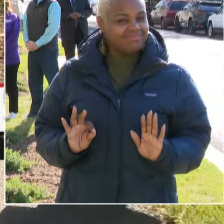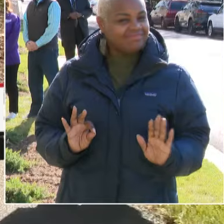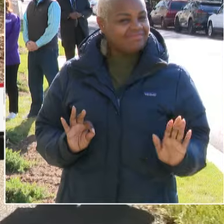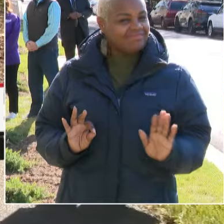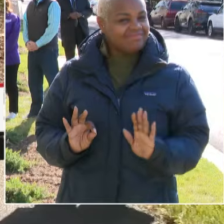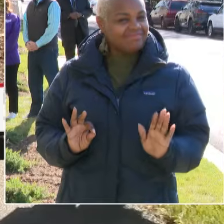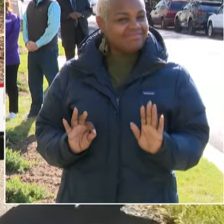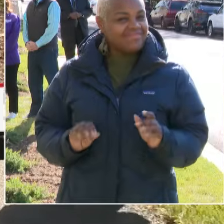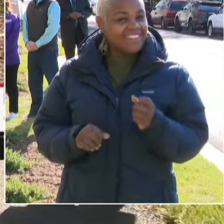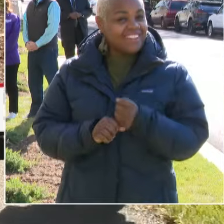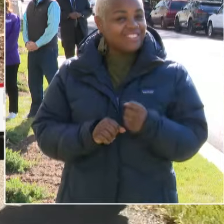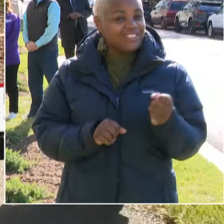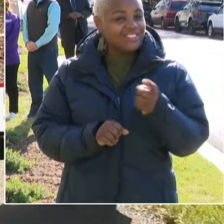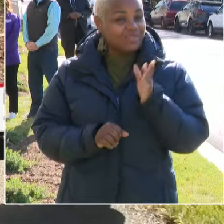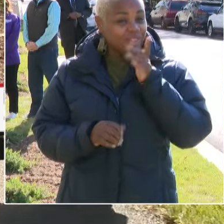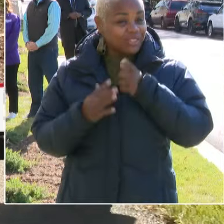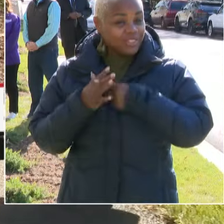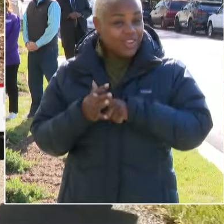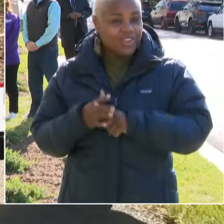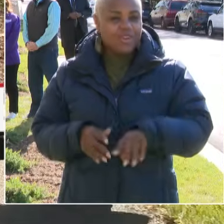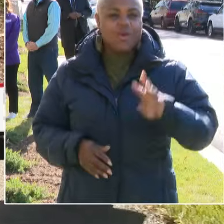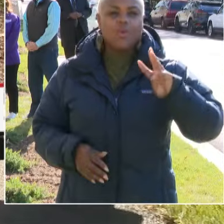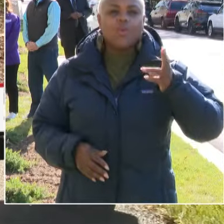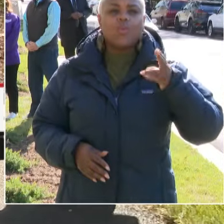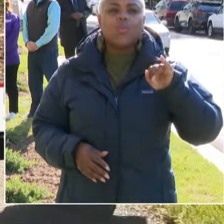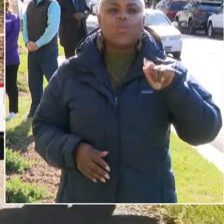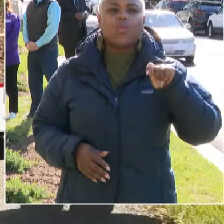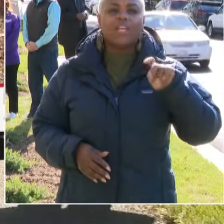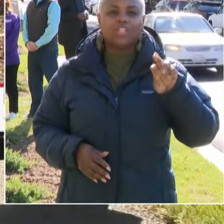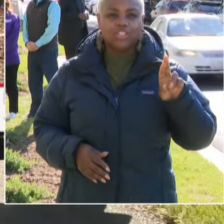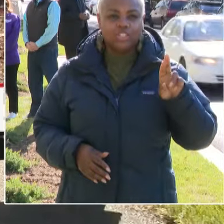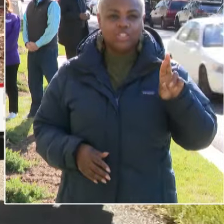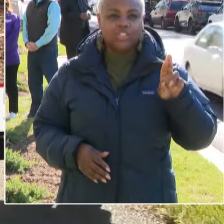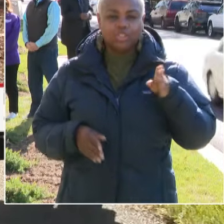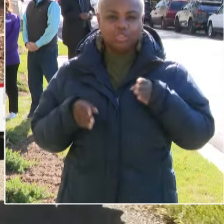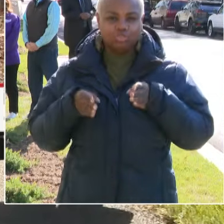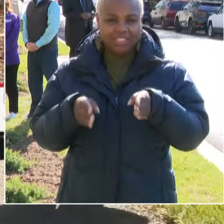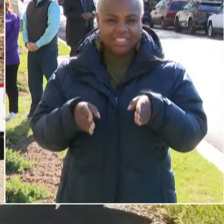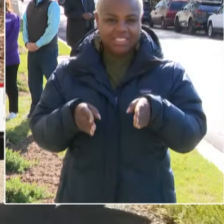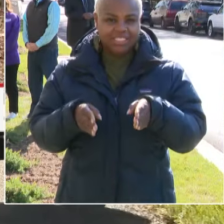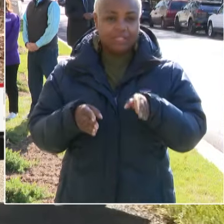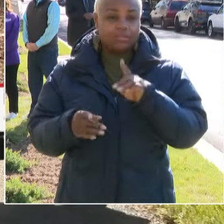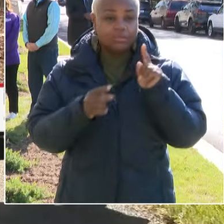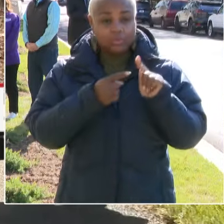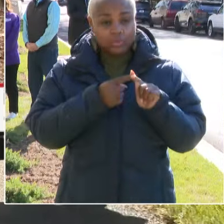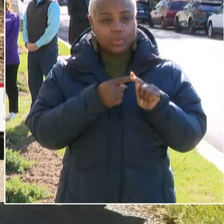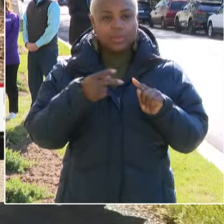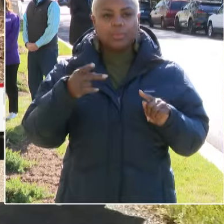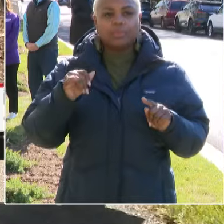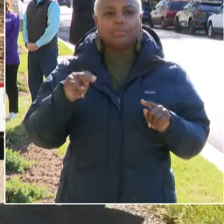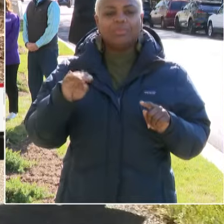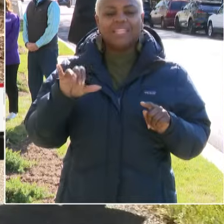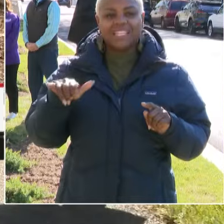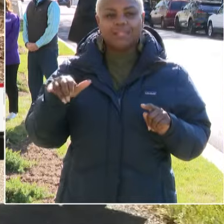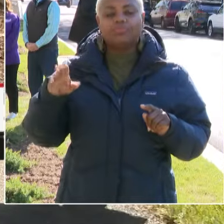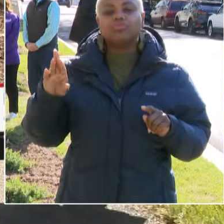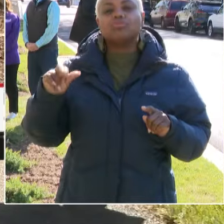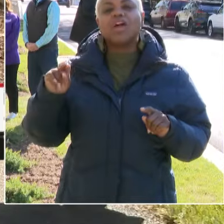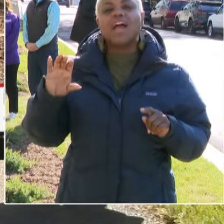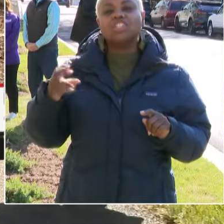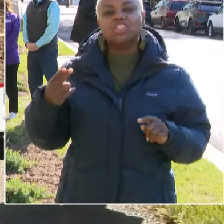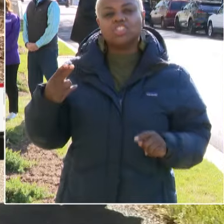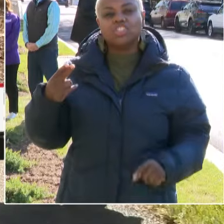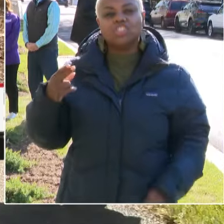the Whittier Street segment, which will take us to Piney Branch Road, marking the next critical step towards completing the full MBT